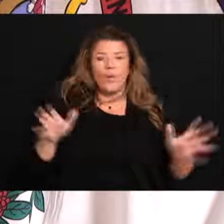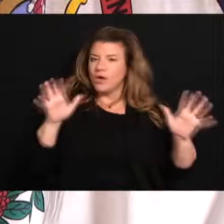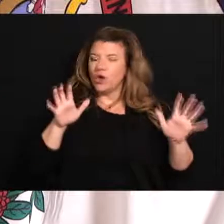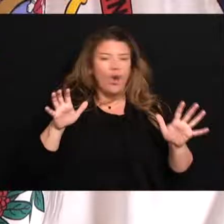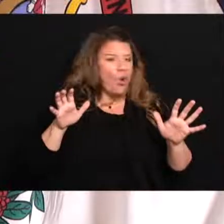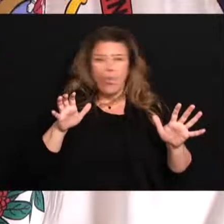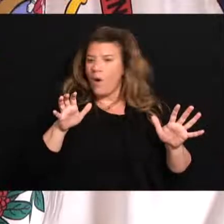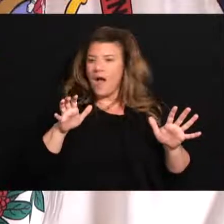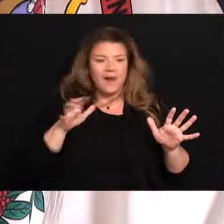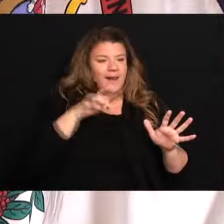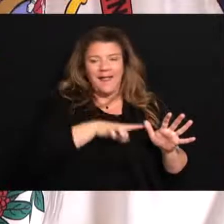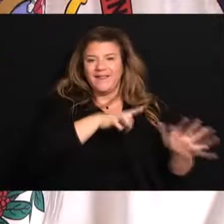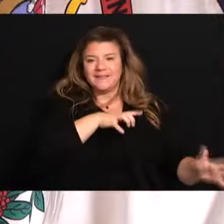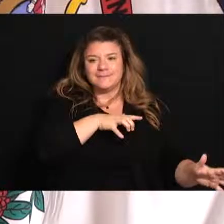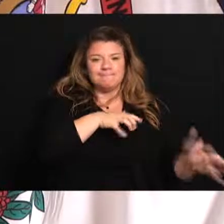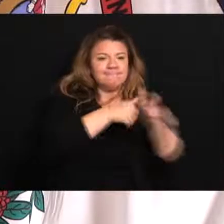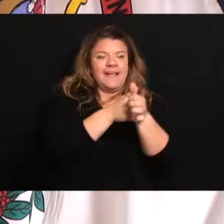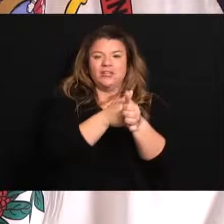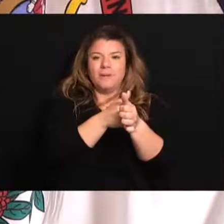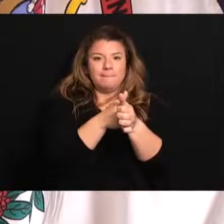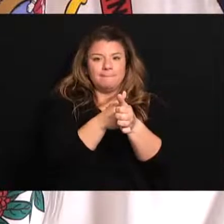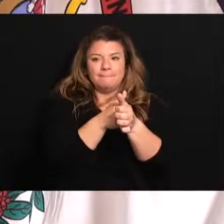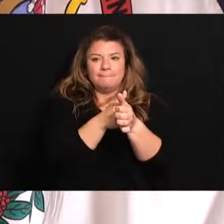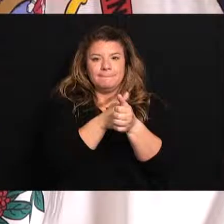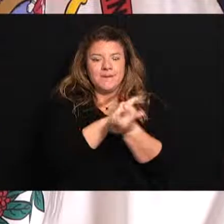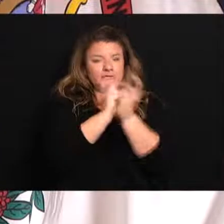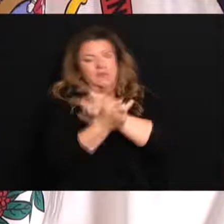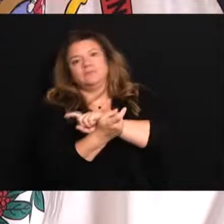thing catch us and